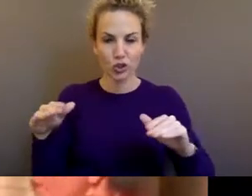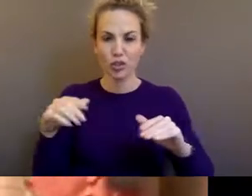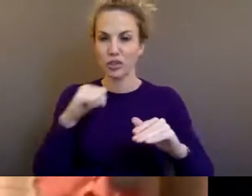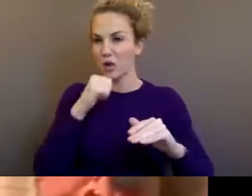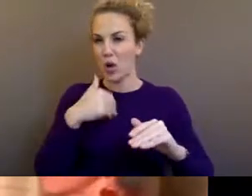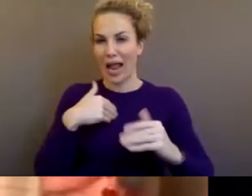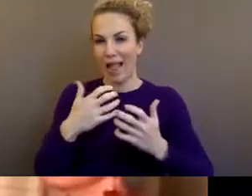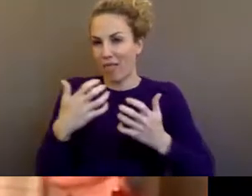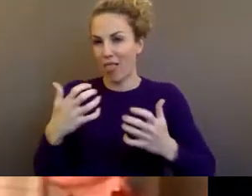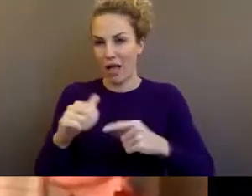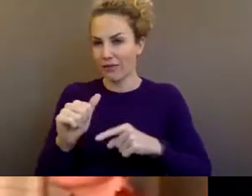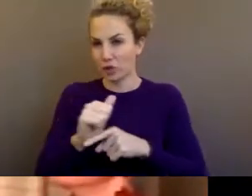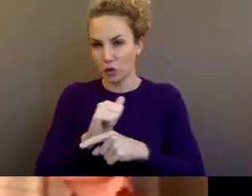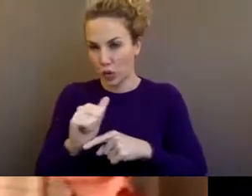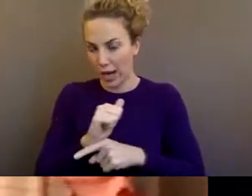a lot of training,